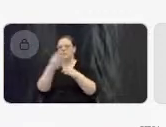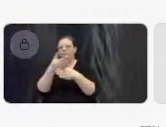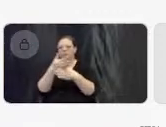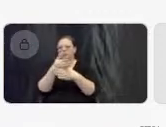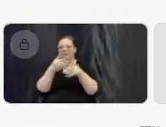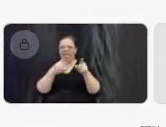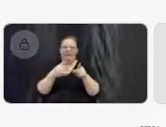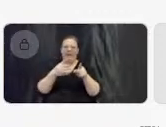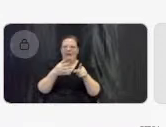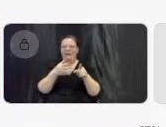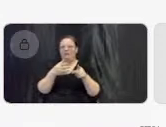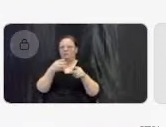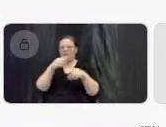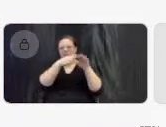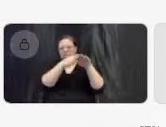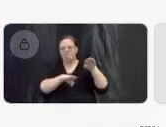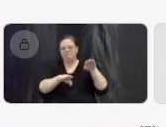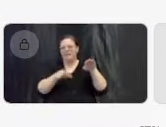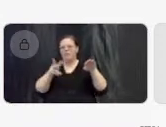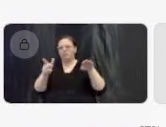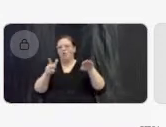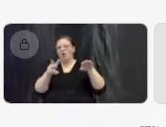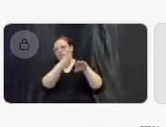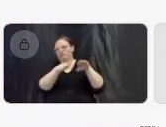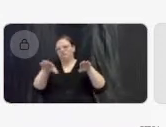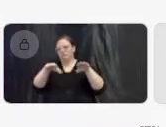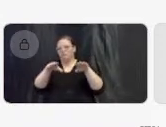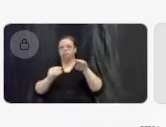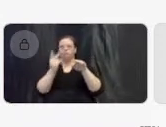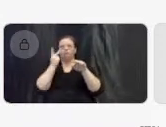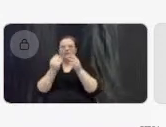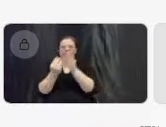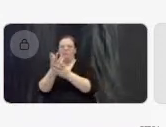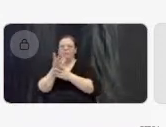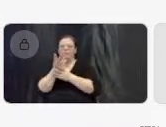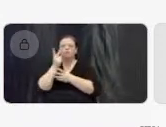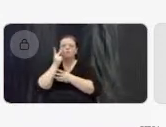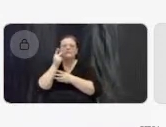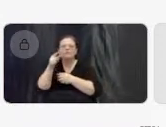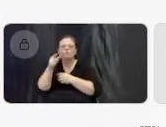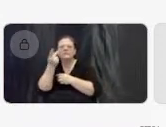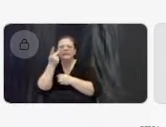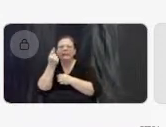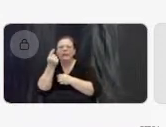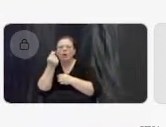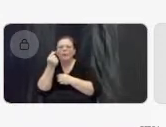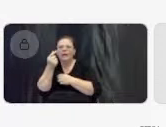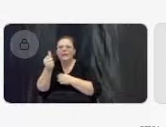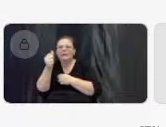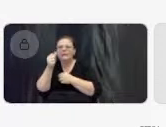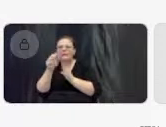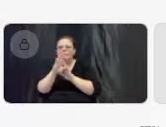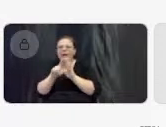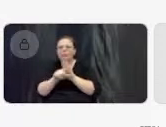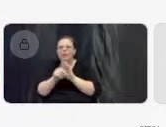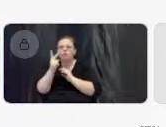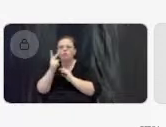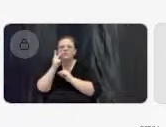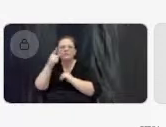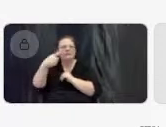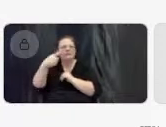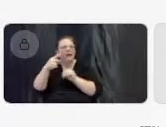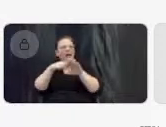that and the garage. And then the next photo, okay, there you can kind of see it in the background. You can see the half pipe